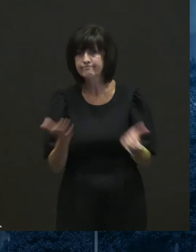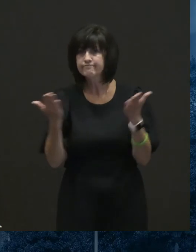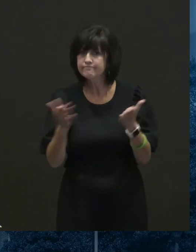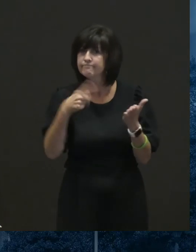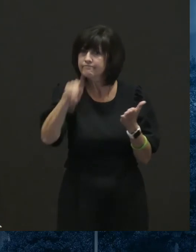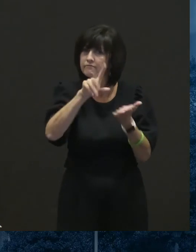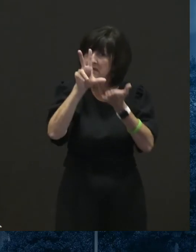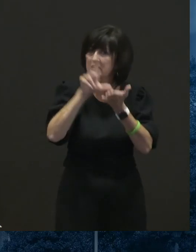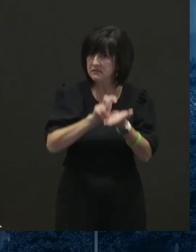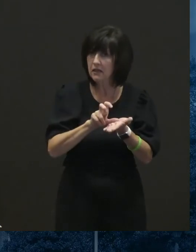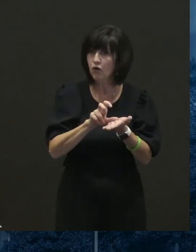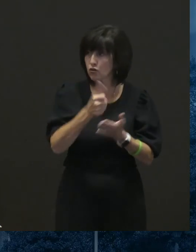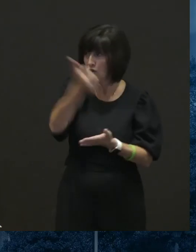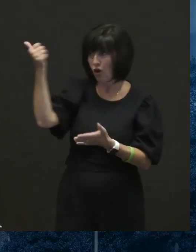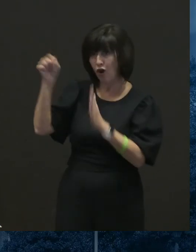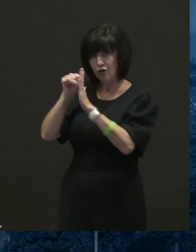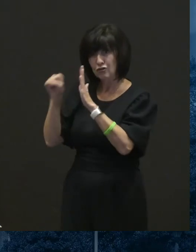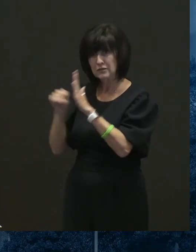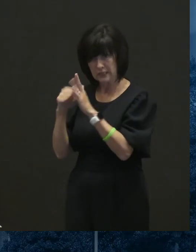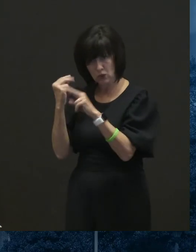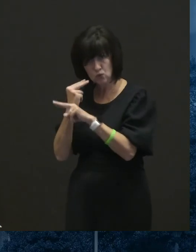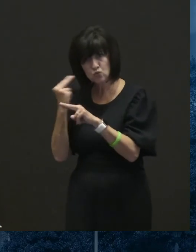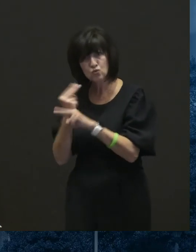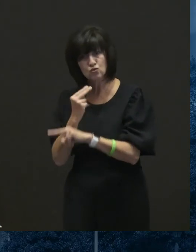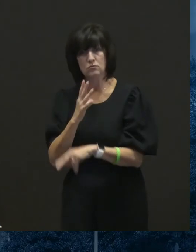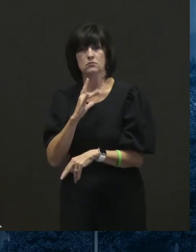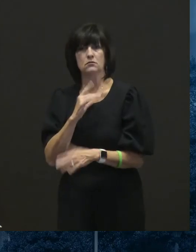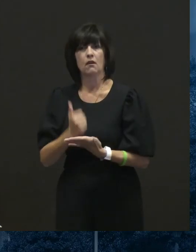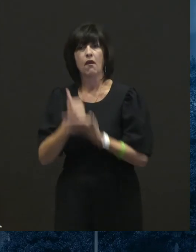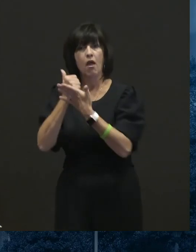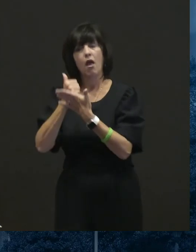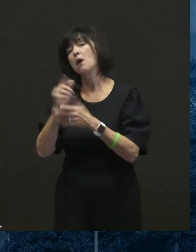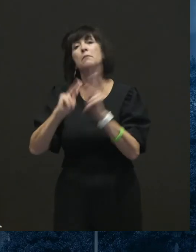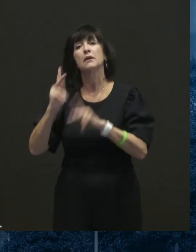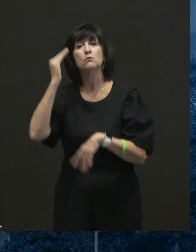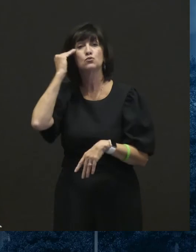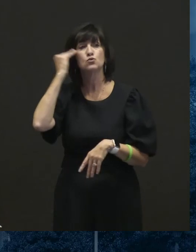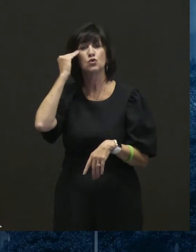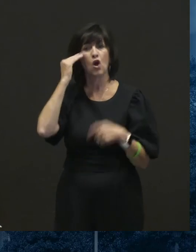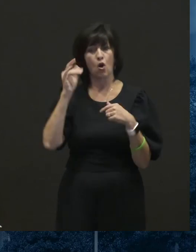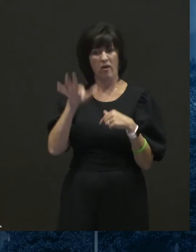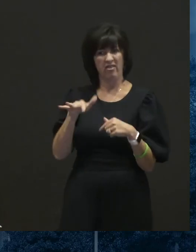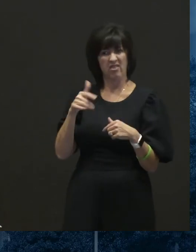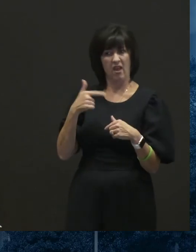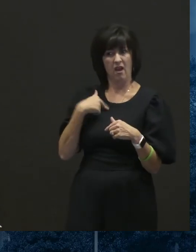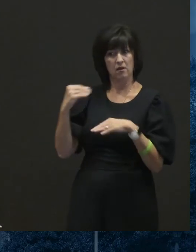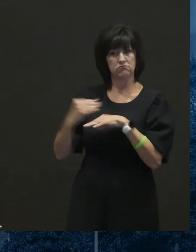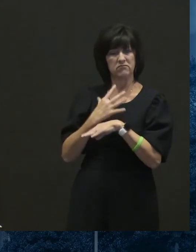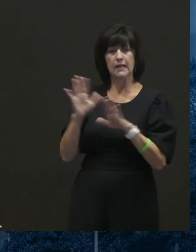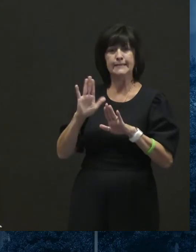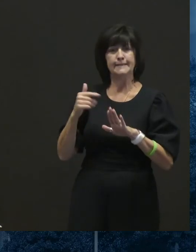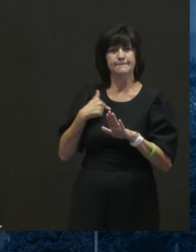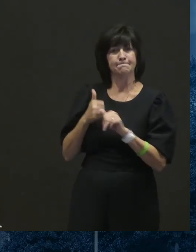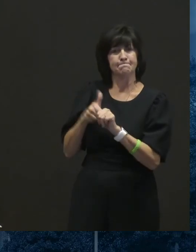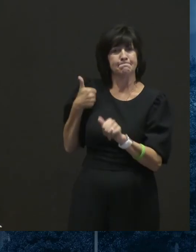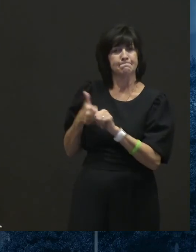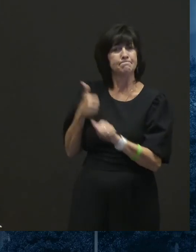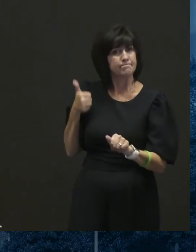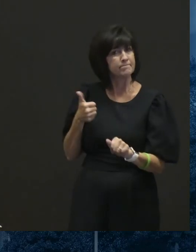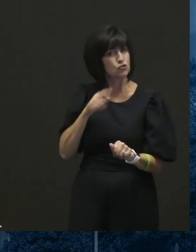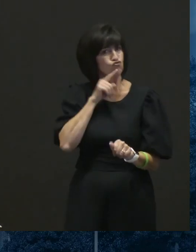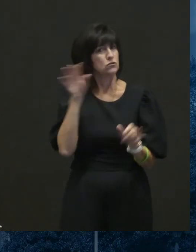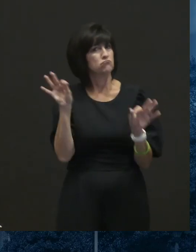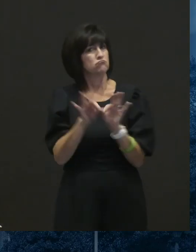states around us are taking a look at it, so that would add to the functionality of it, and really good tool. This is the